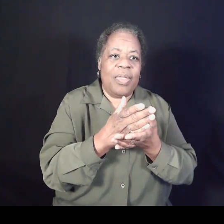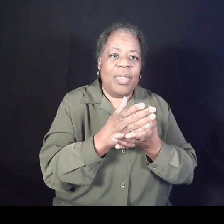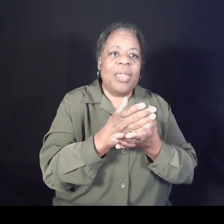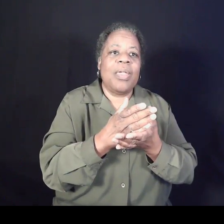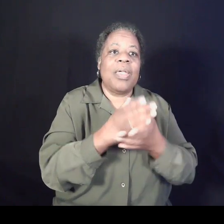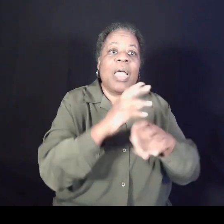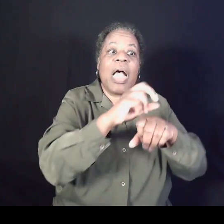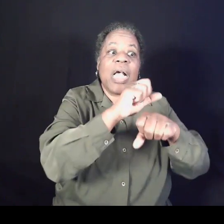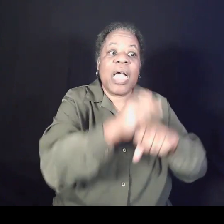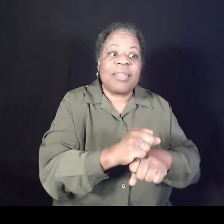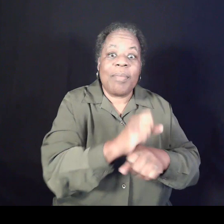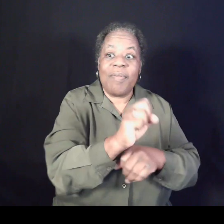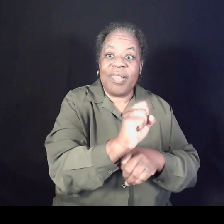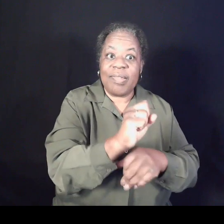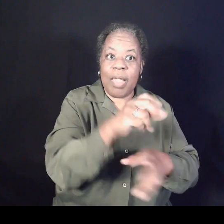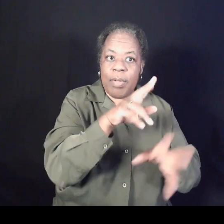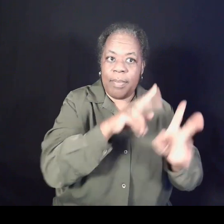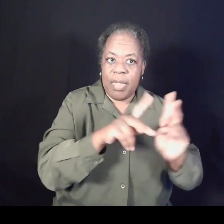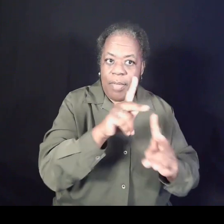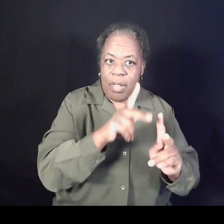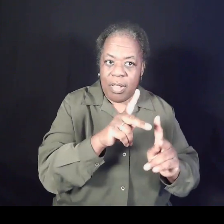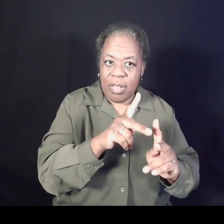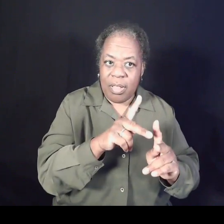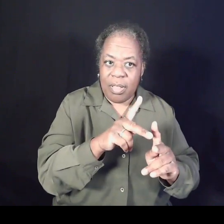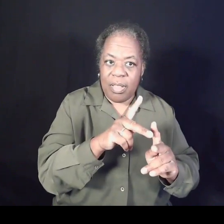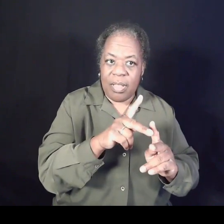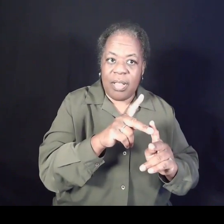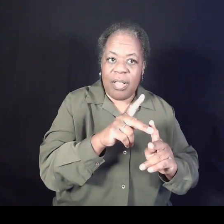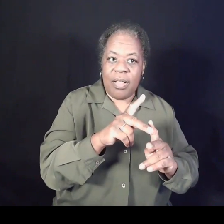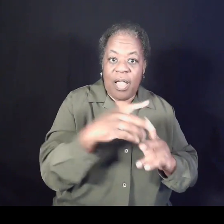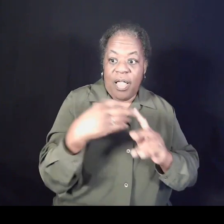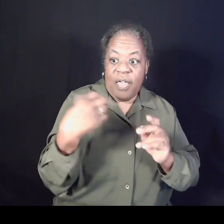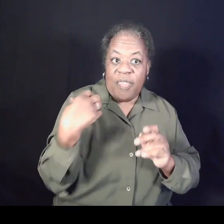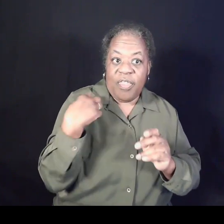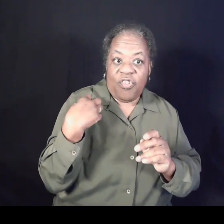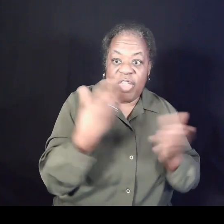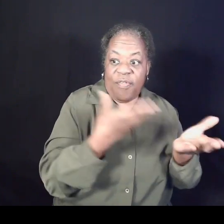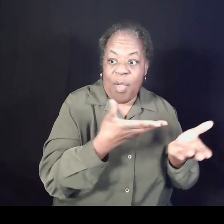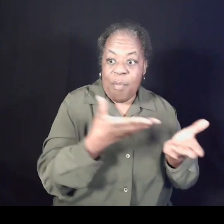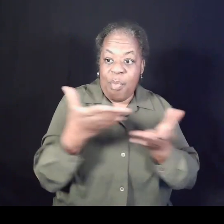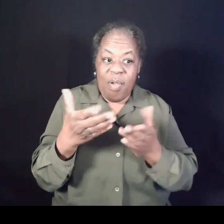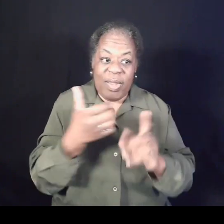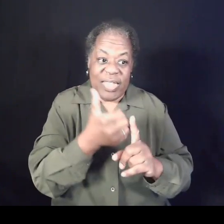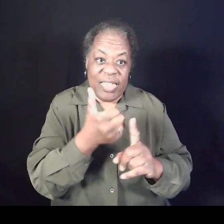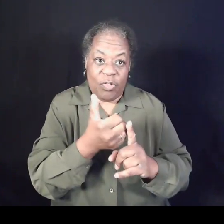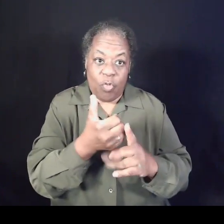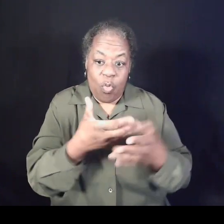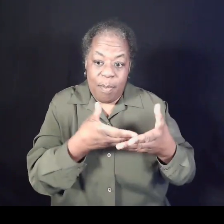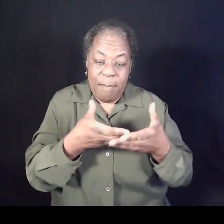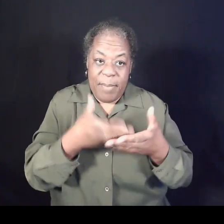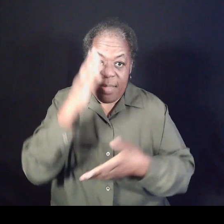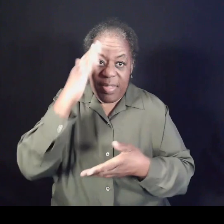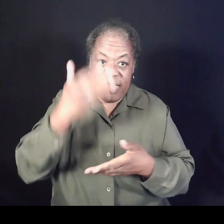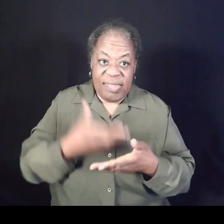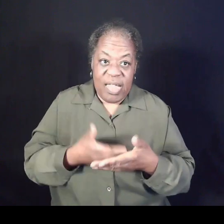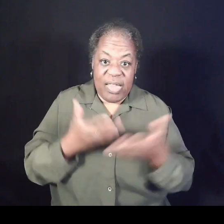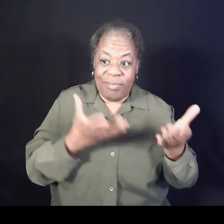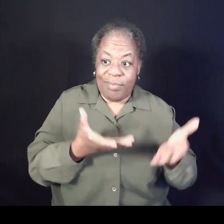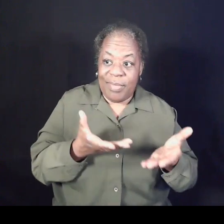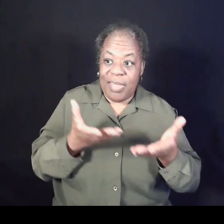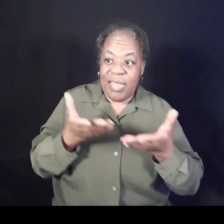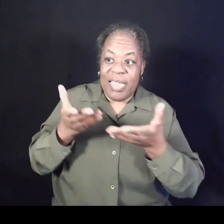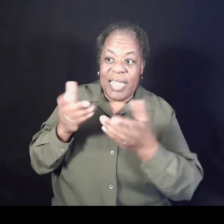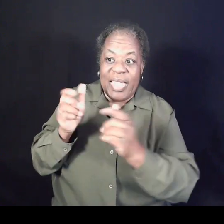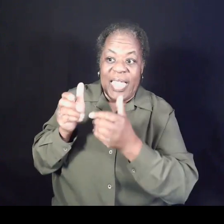the Sawi people, the chief brought his own infant son and placed him in the arms of